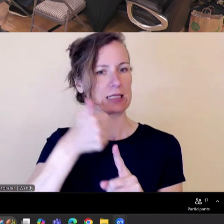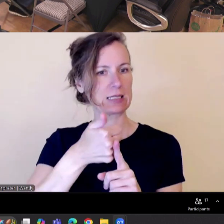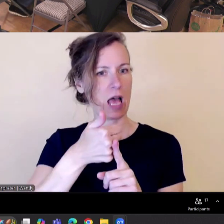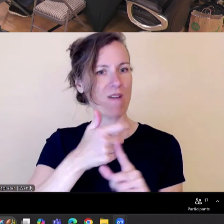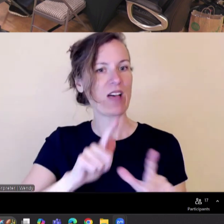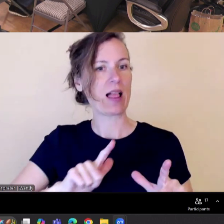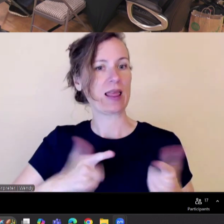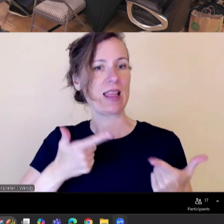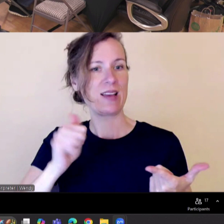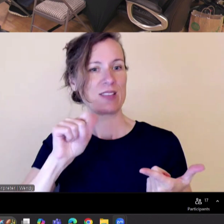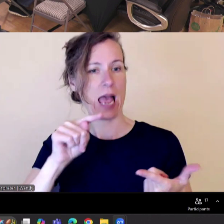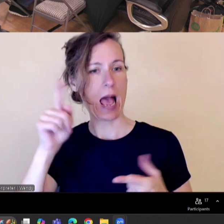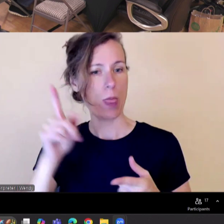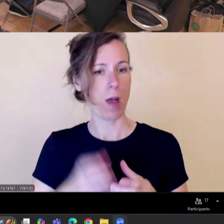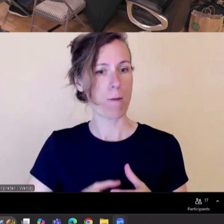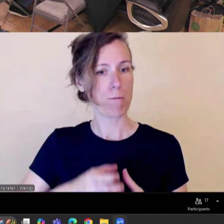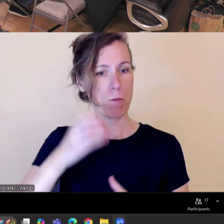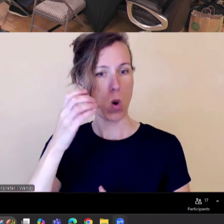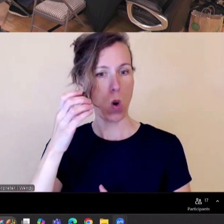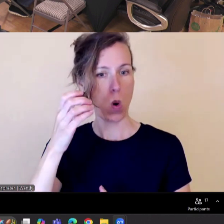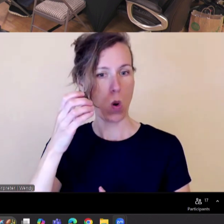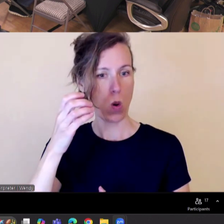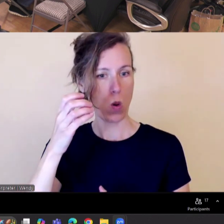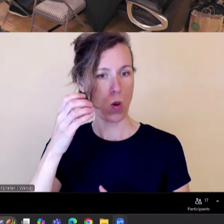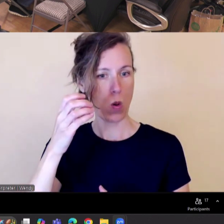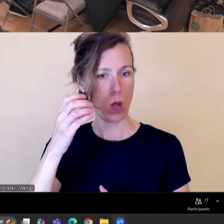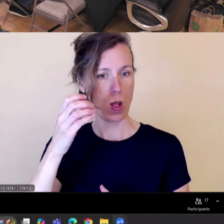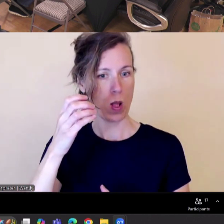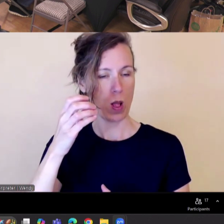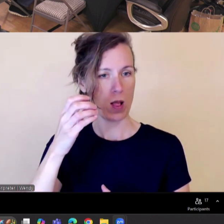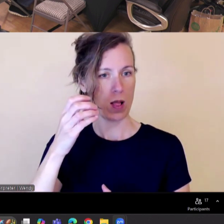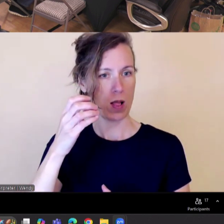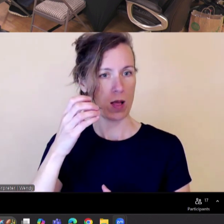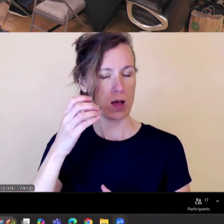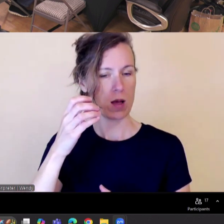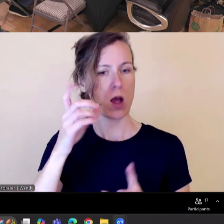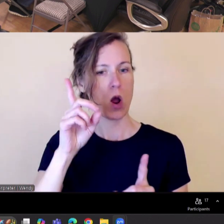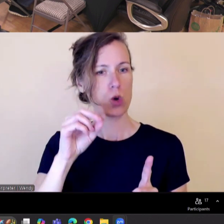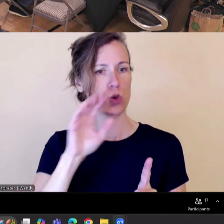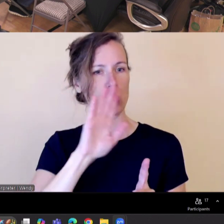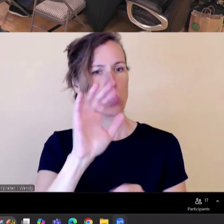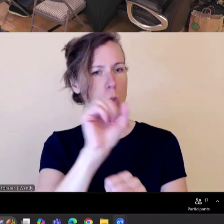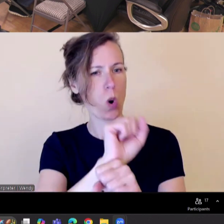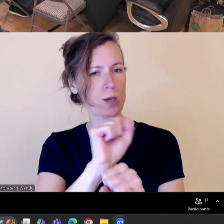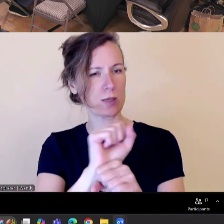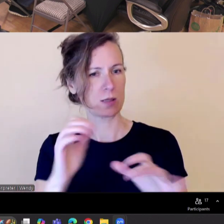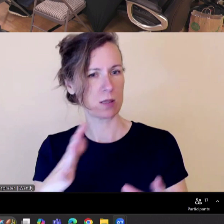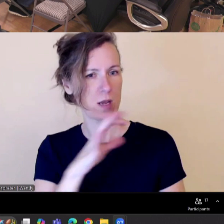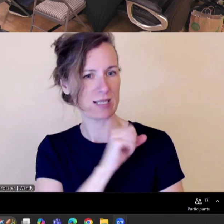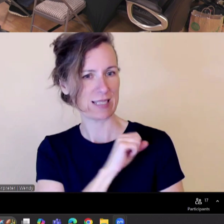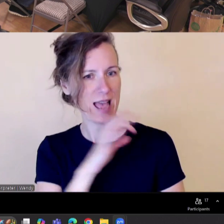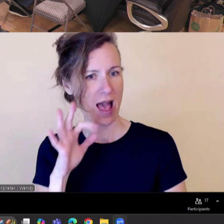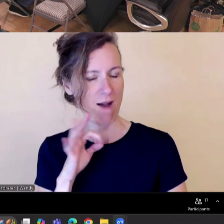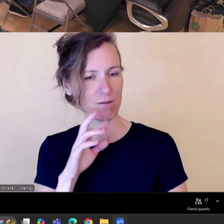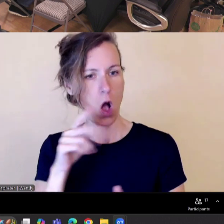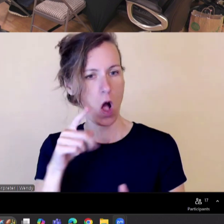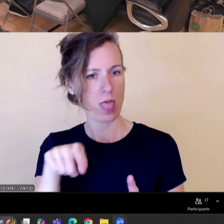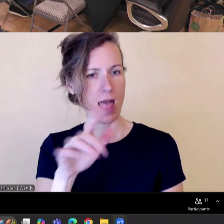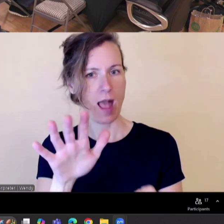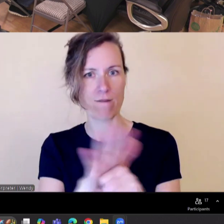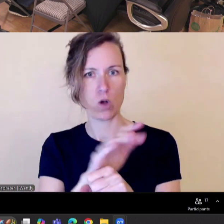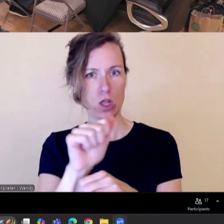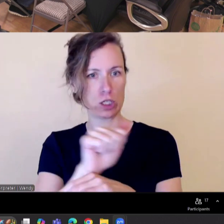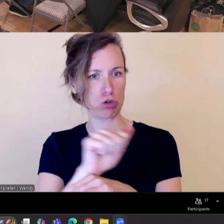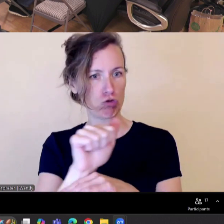Do your employees, are they fully trained in